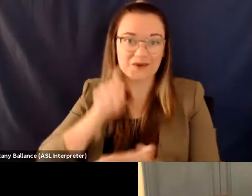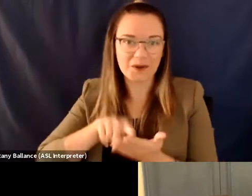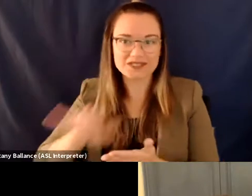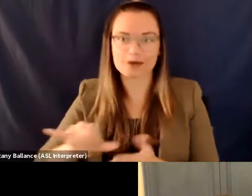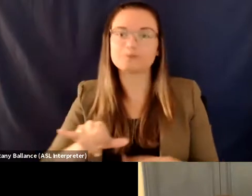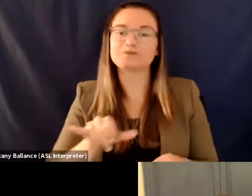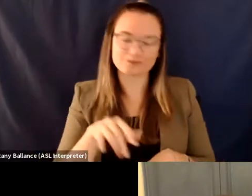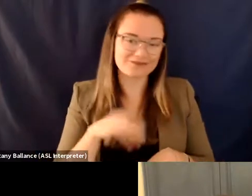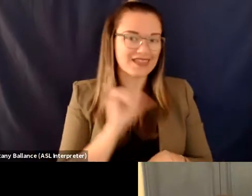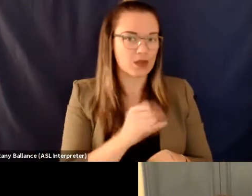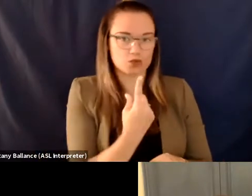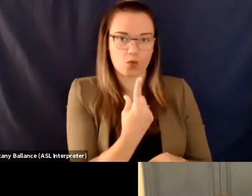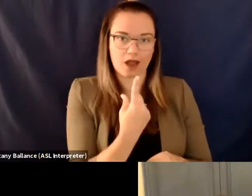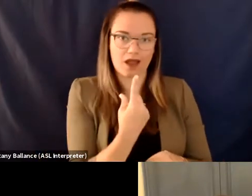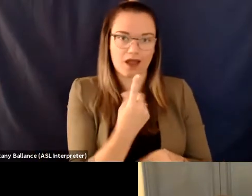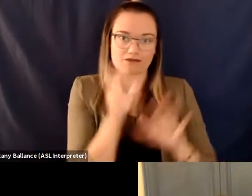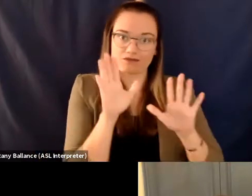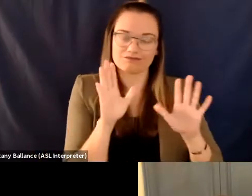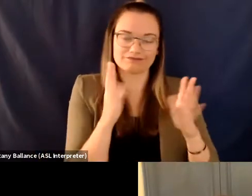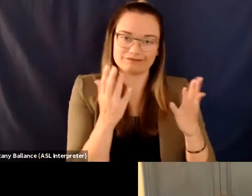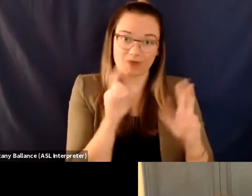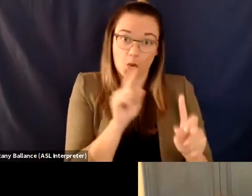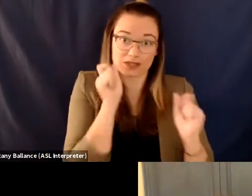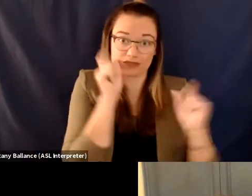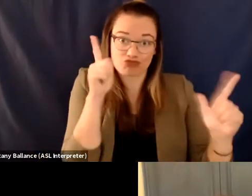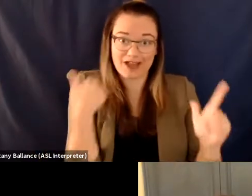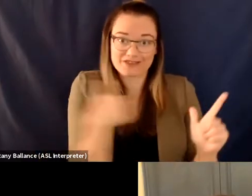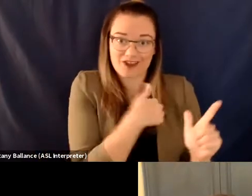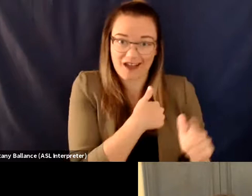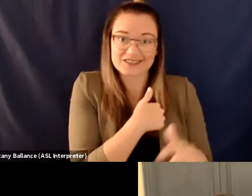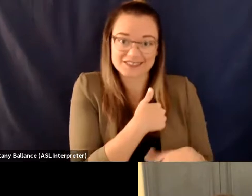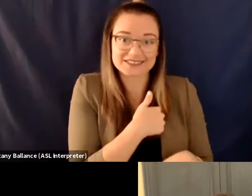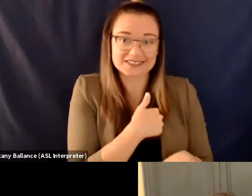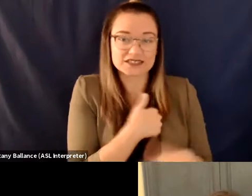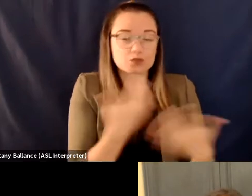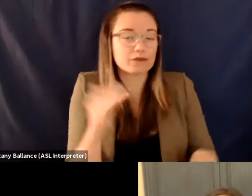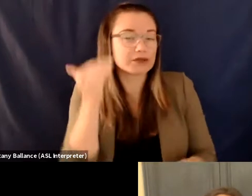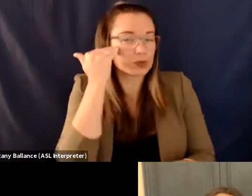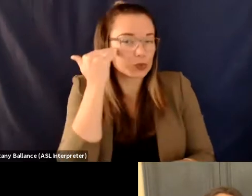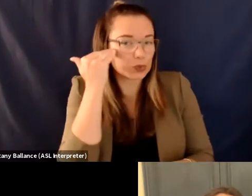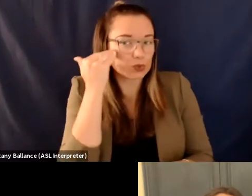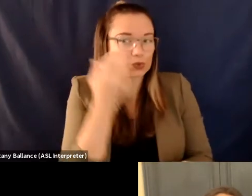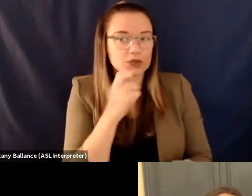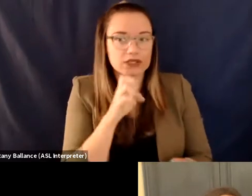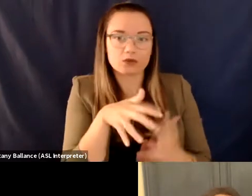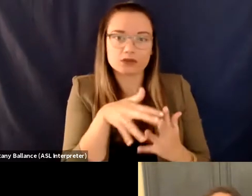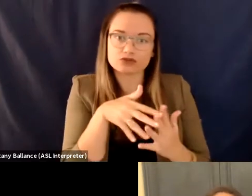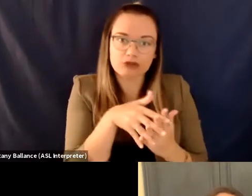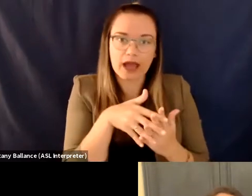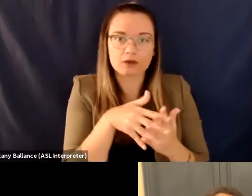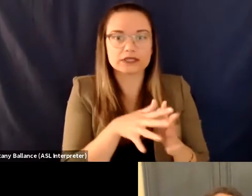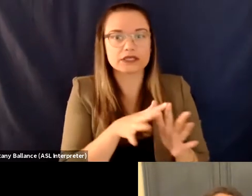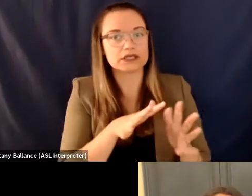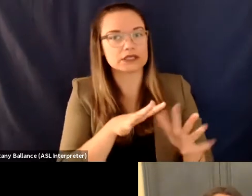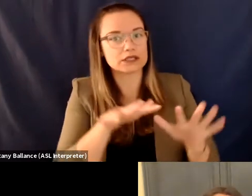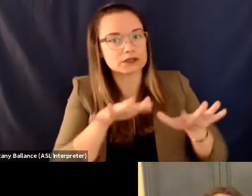that was one of the great surprises, frankly, for us, is we knew he was grounded. We loved him.